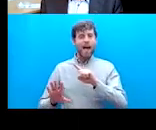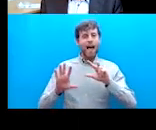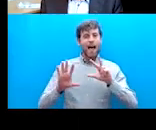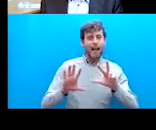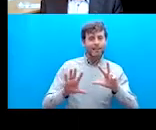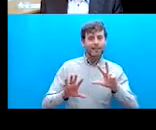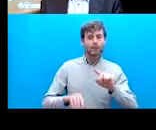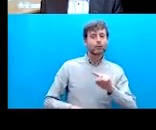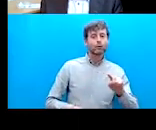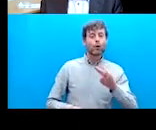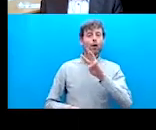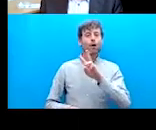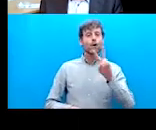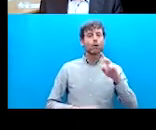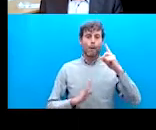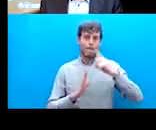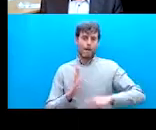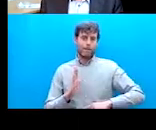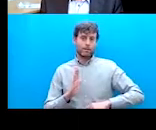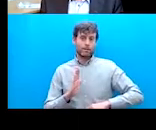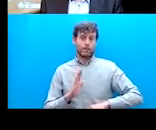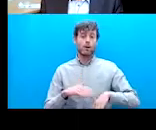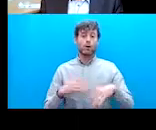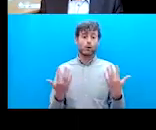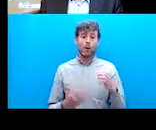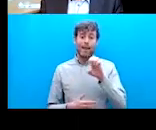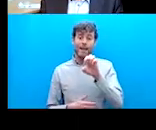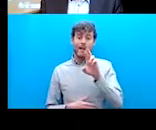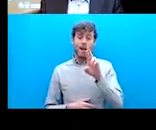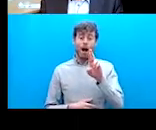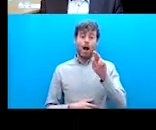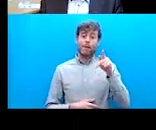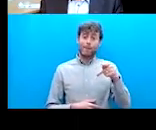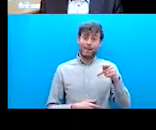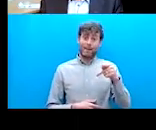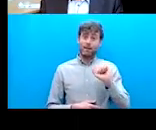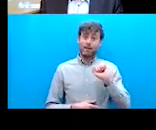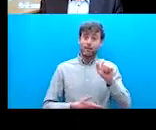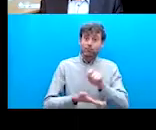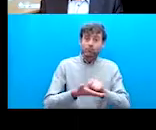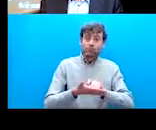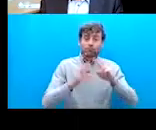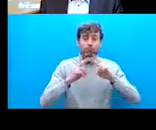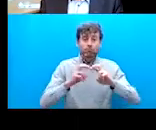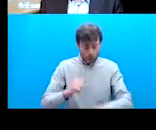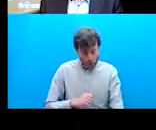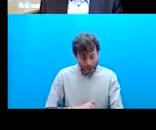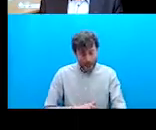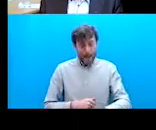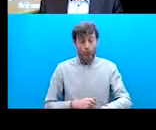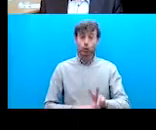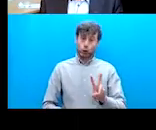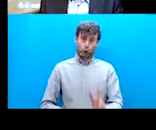important for our purposes is that, according to the ERP literature, the end of the second year might be a good age to test